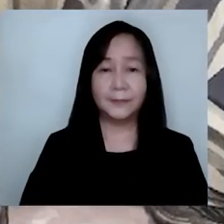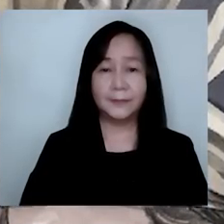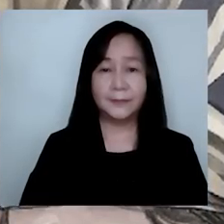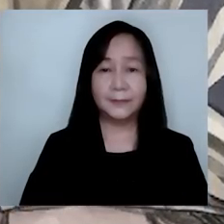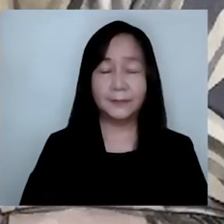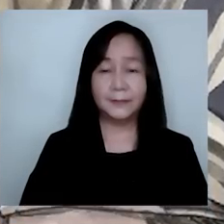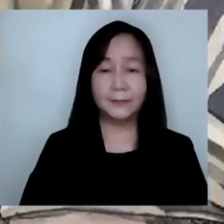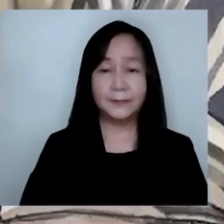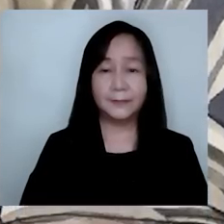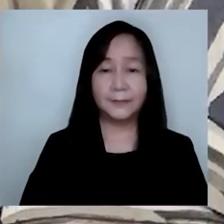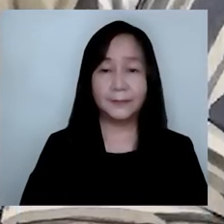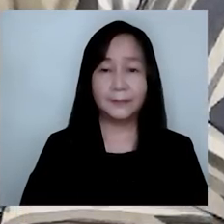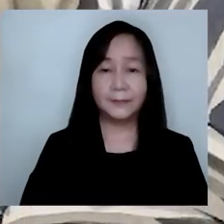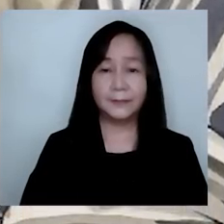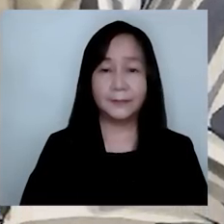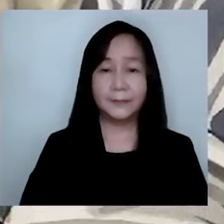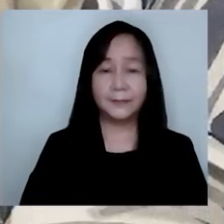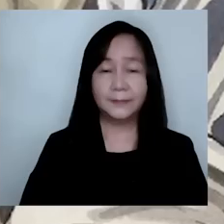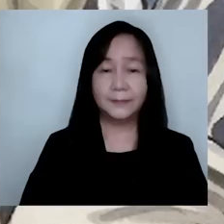foreign